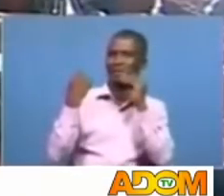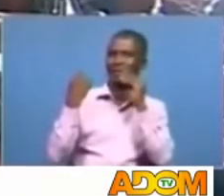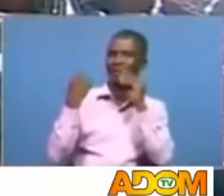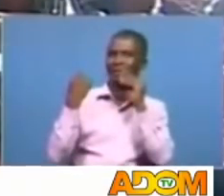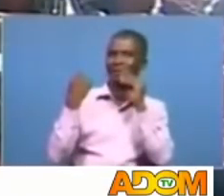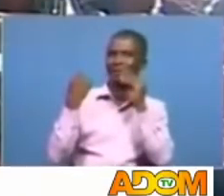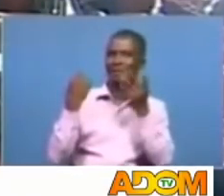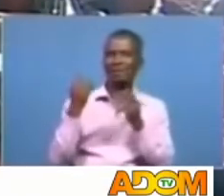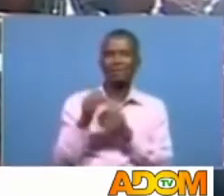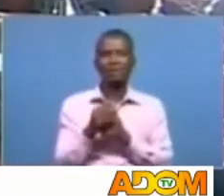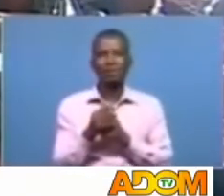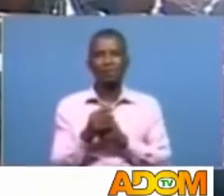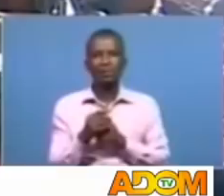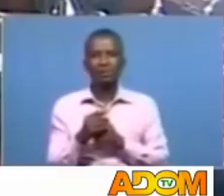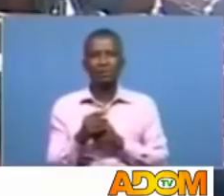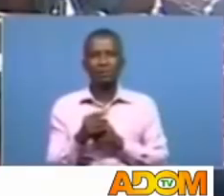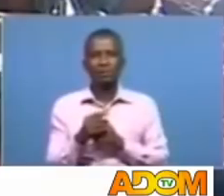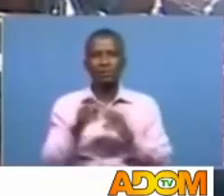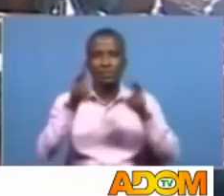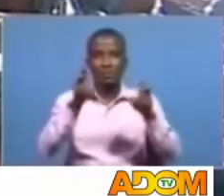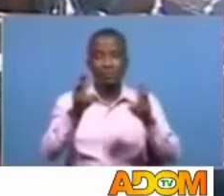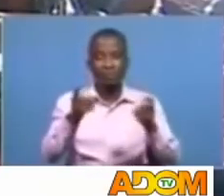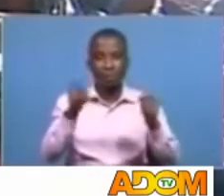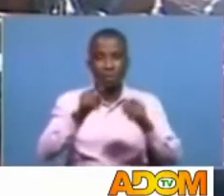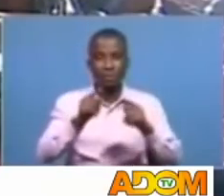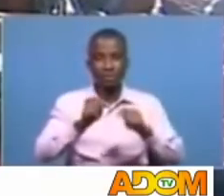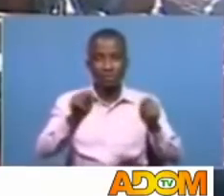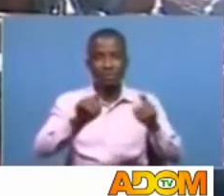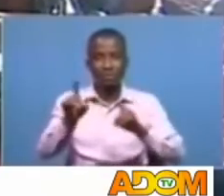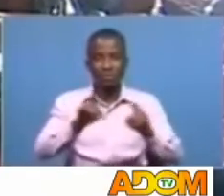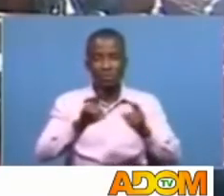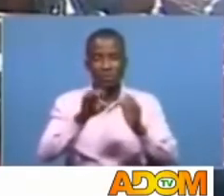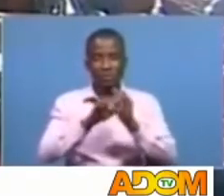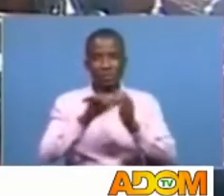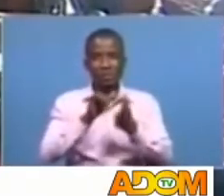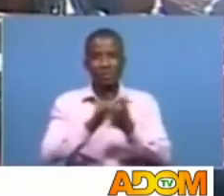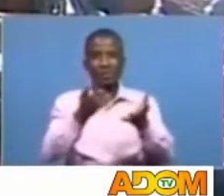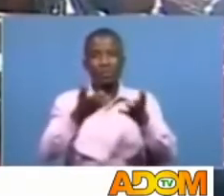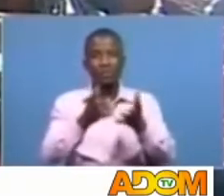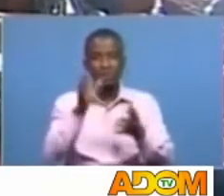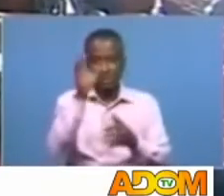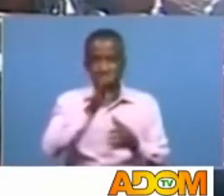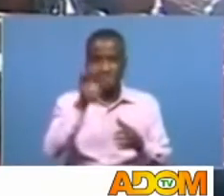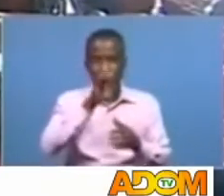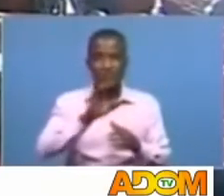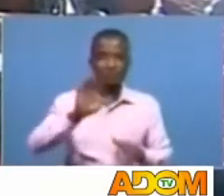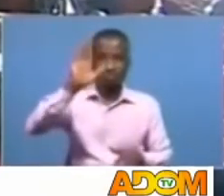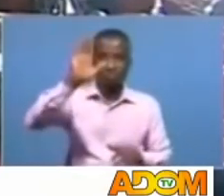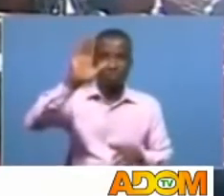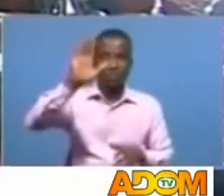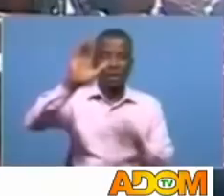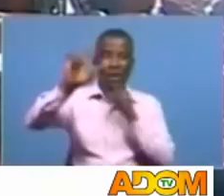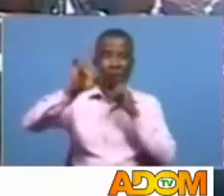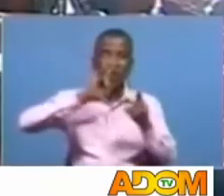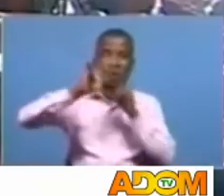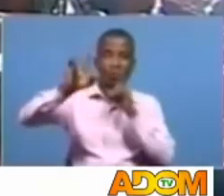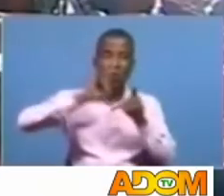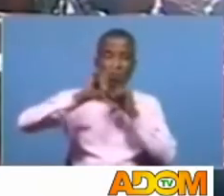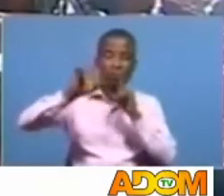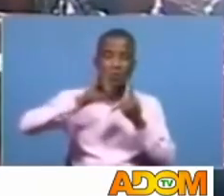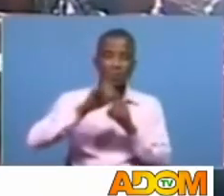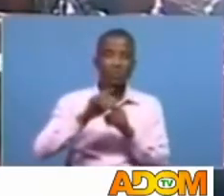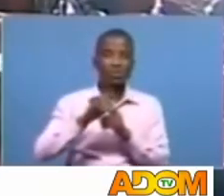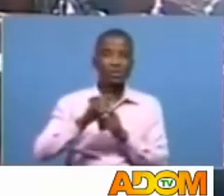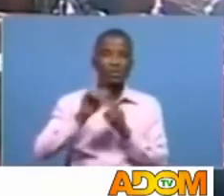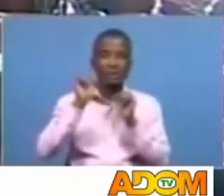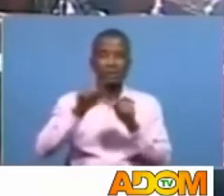yes, what you try to do is that instead of seeking leave when you are on your feet, mm-hmm, yeah, to refer to it,